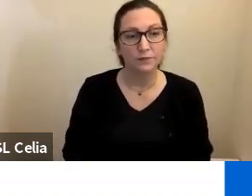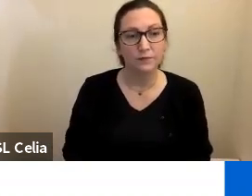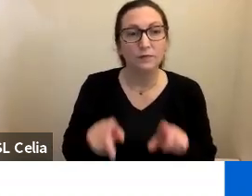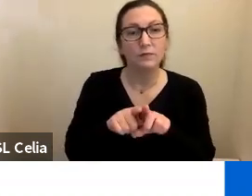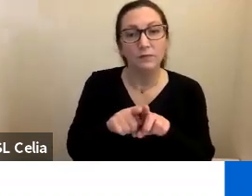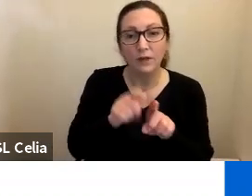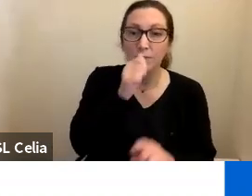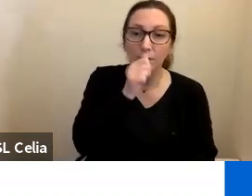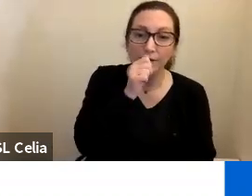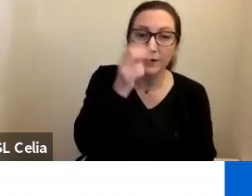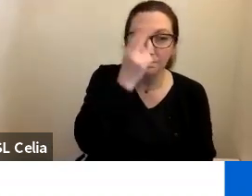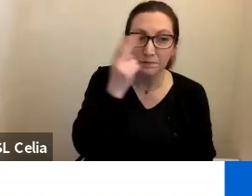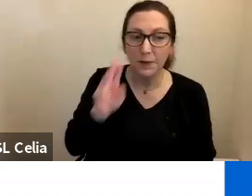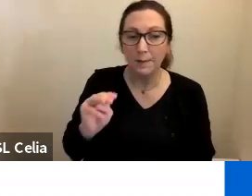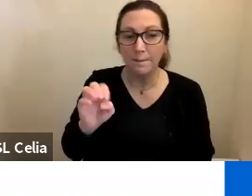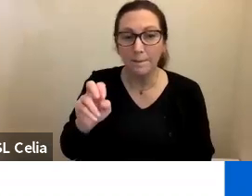private parochial MECO